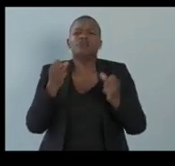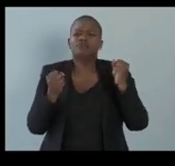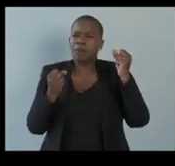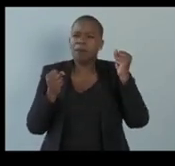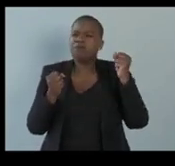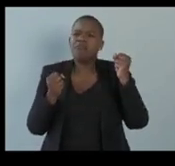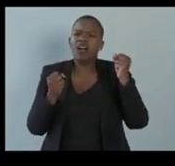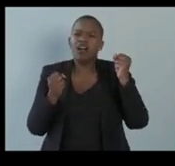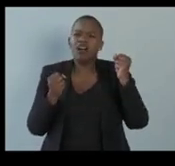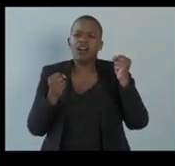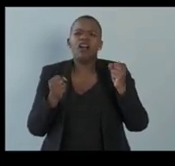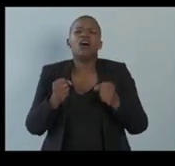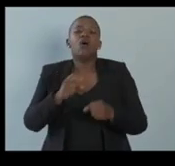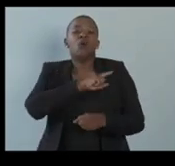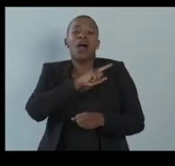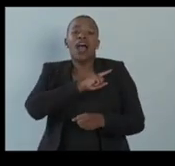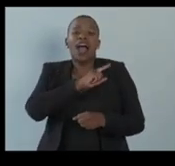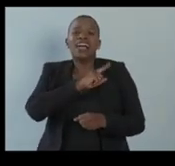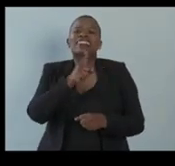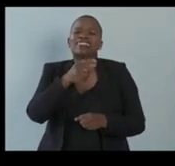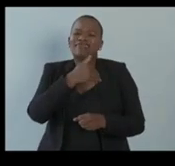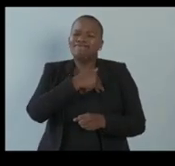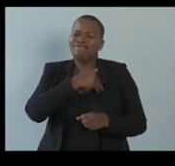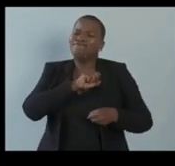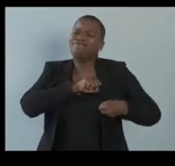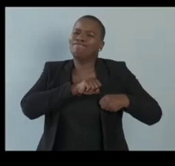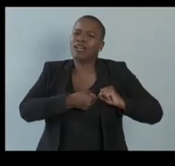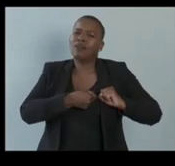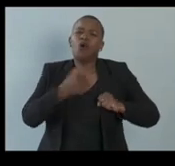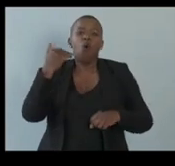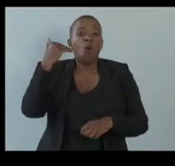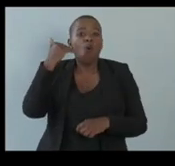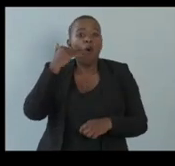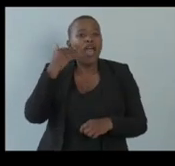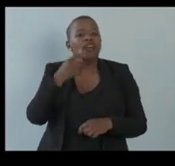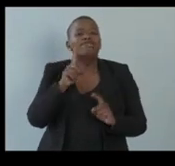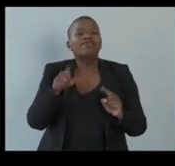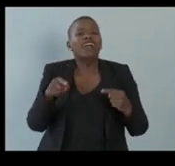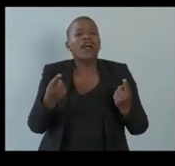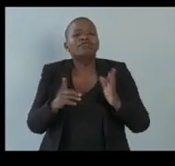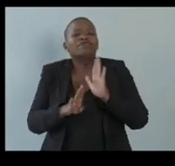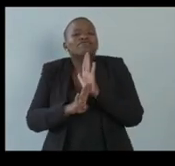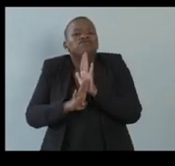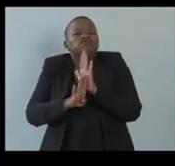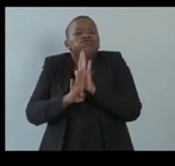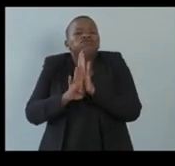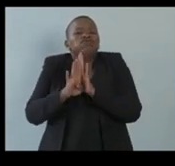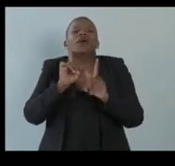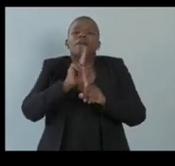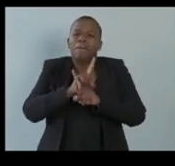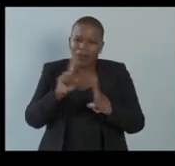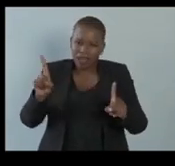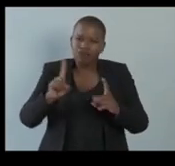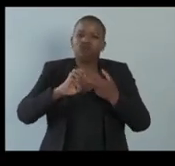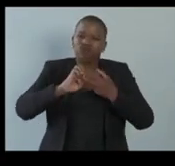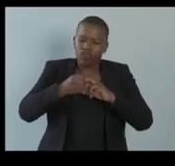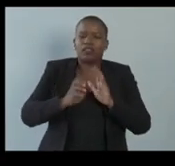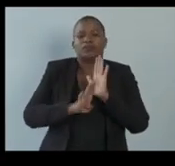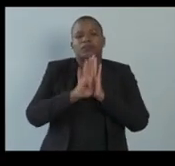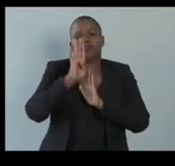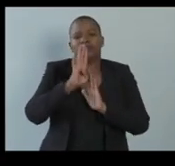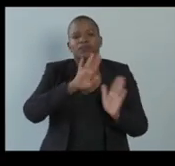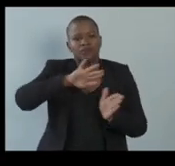offset our hard work, which is evidenced by the improved performance of our core operations. Cash generated from operations